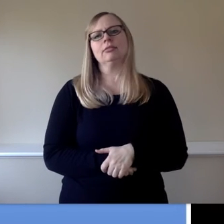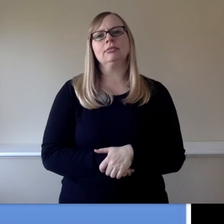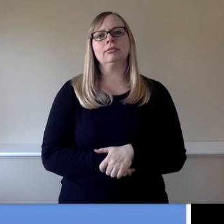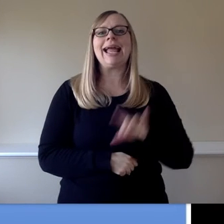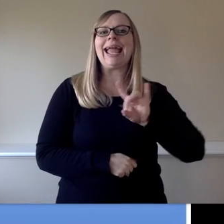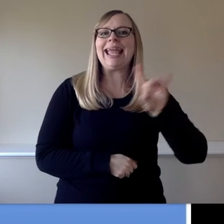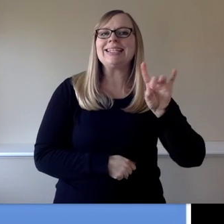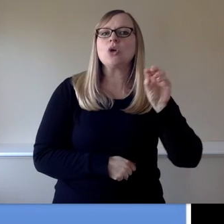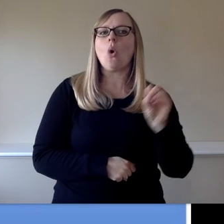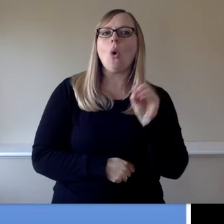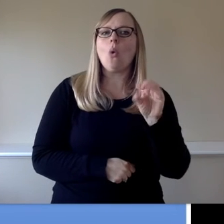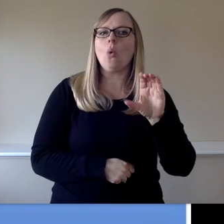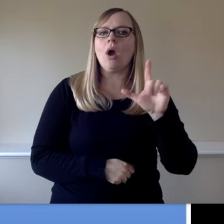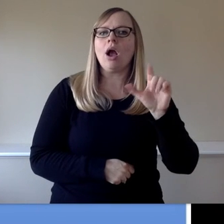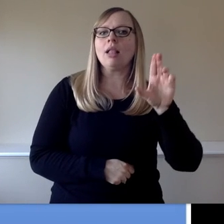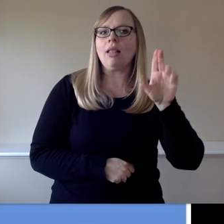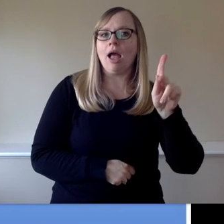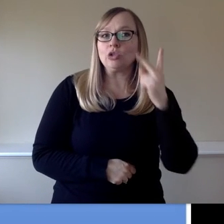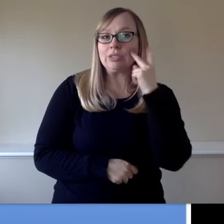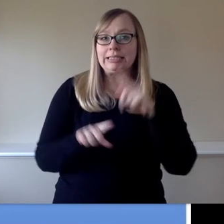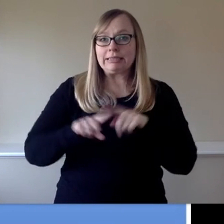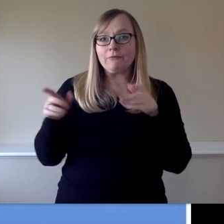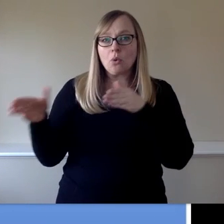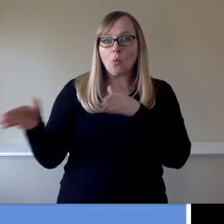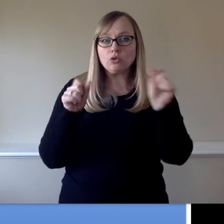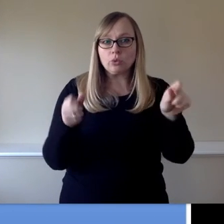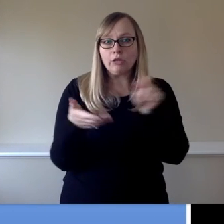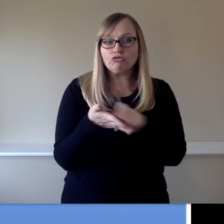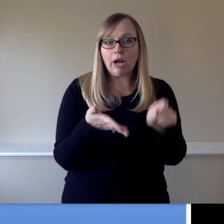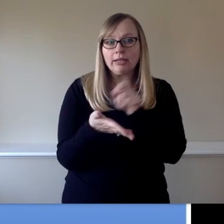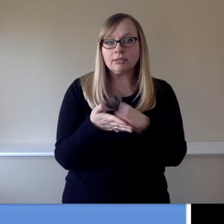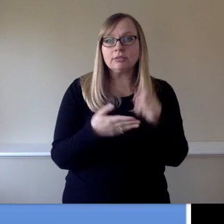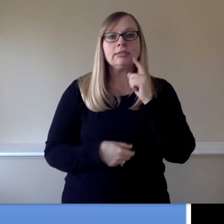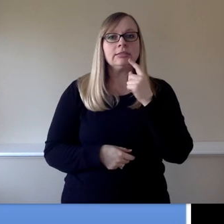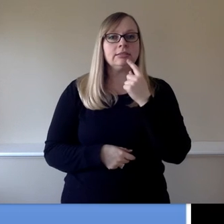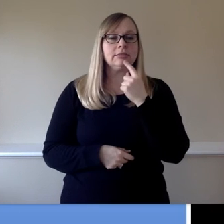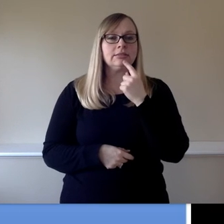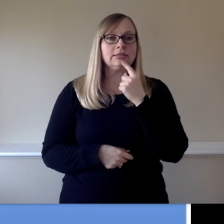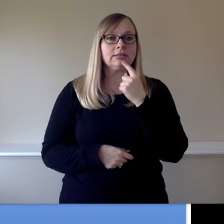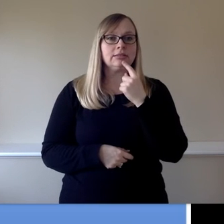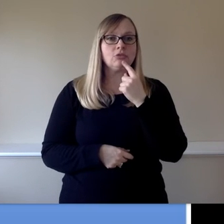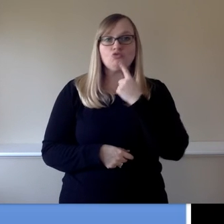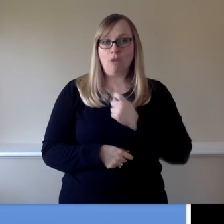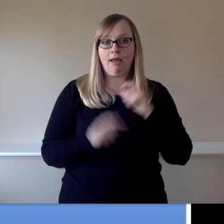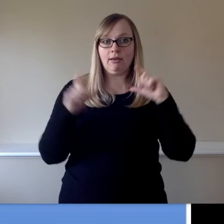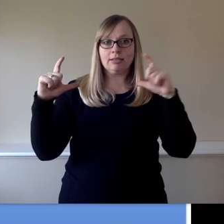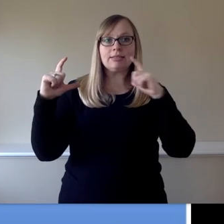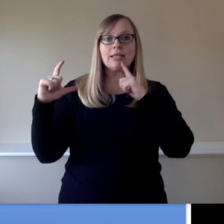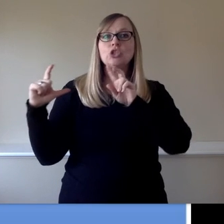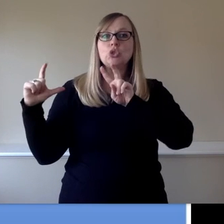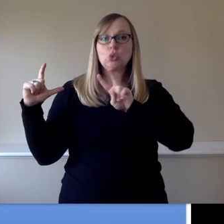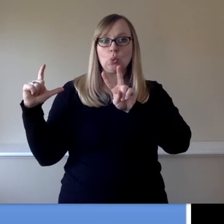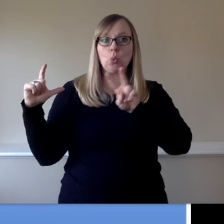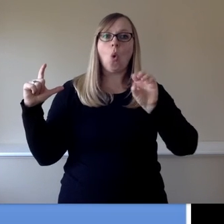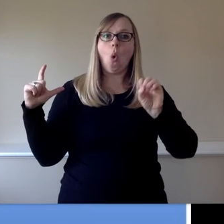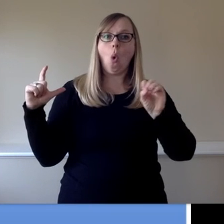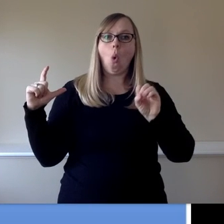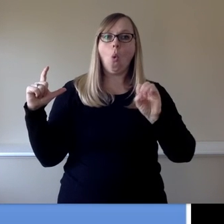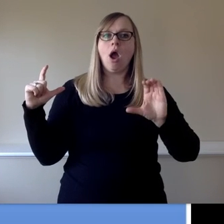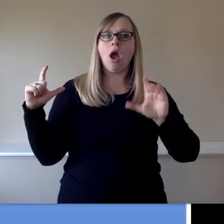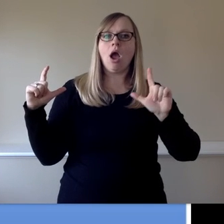And notice the 2 different ways you can write it. So on the top one, I have the number 2, and then I have the word o'clock. Or it can